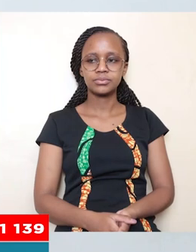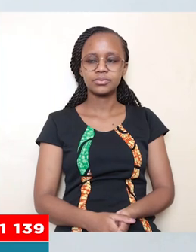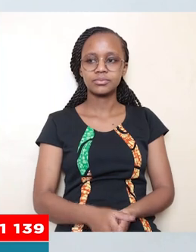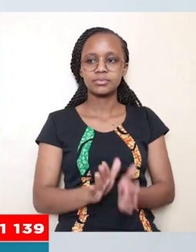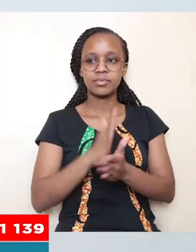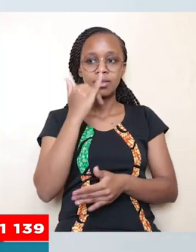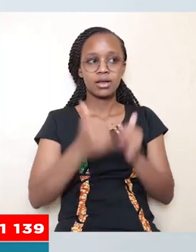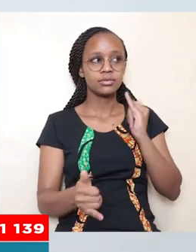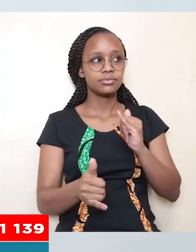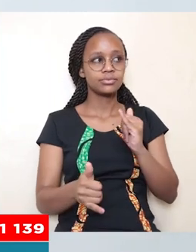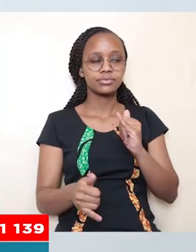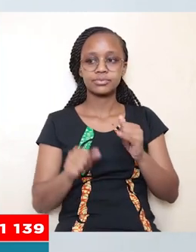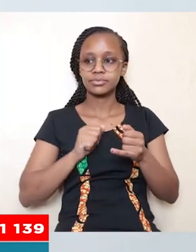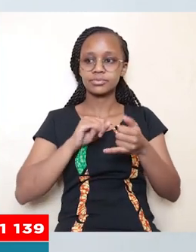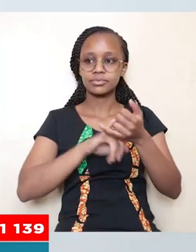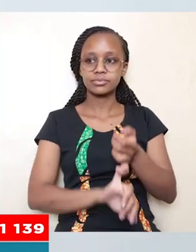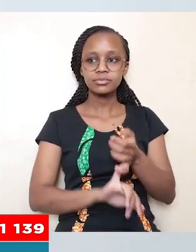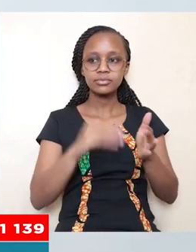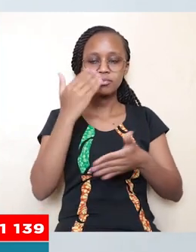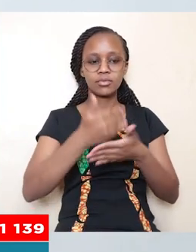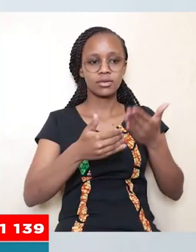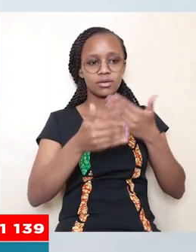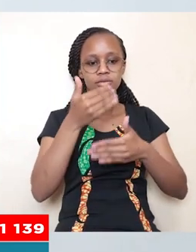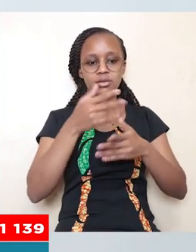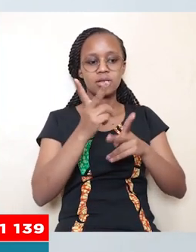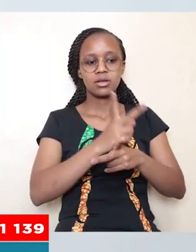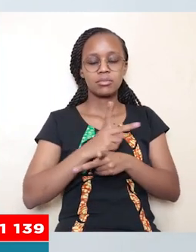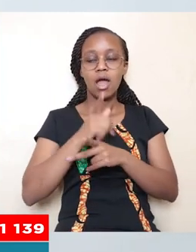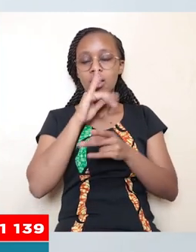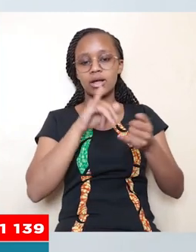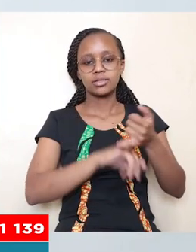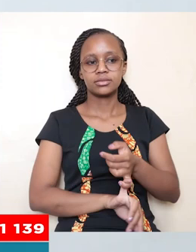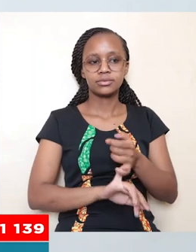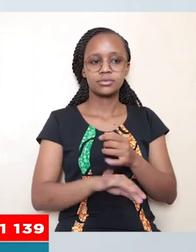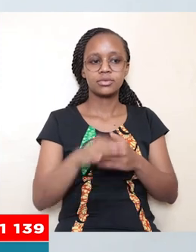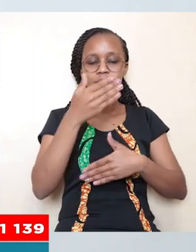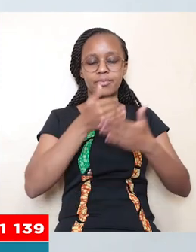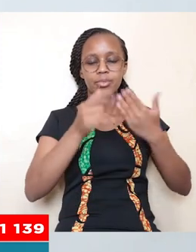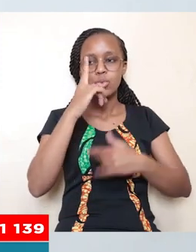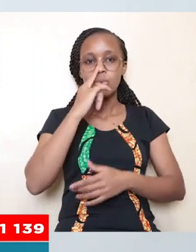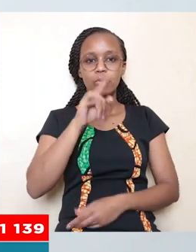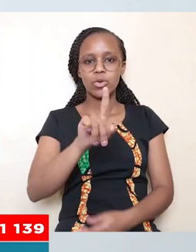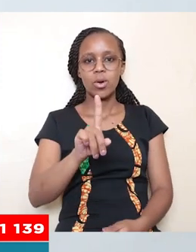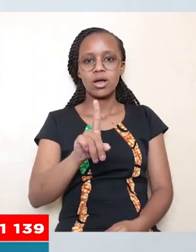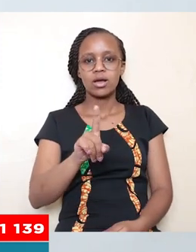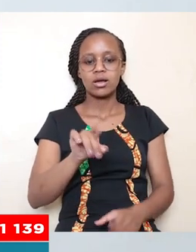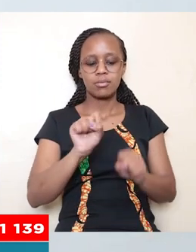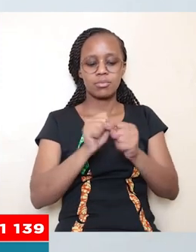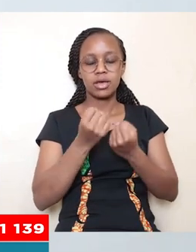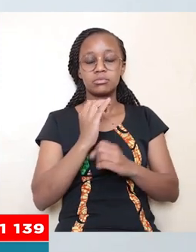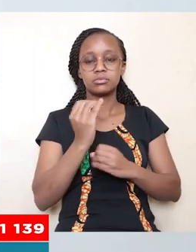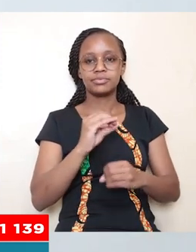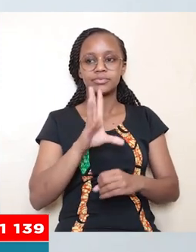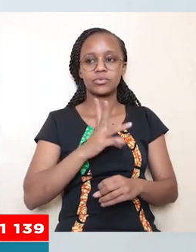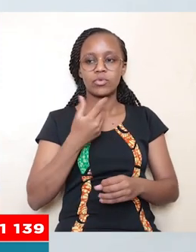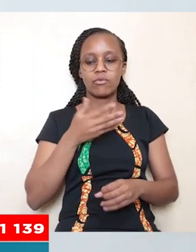And finally, as a wife, to build your, to protect your husband, build your home. Don't break it. I